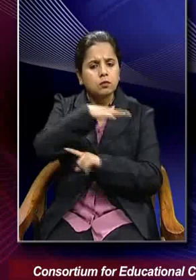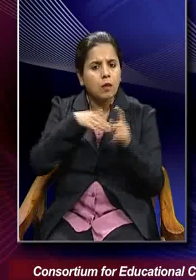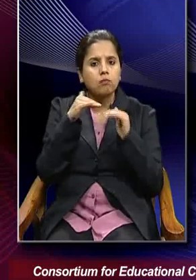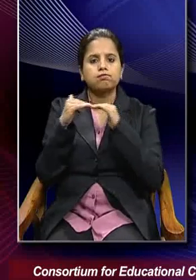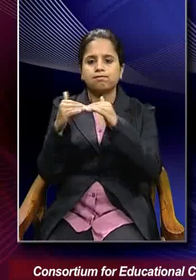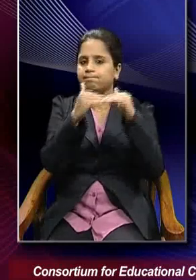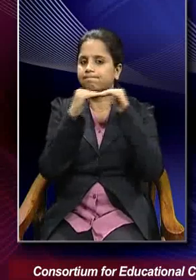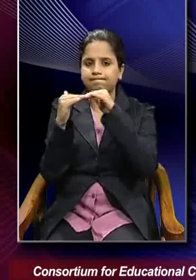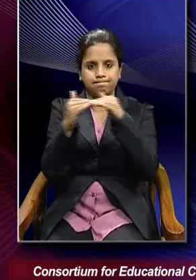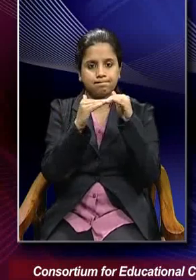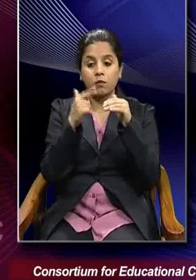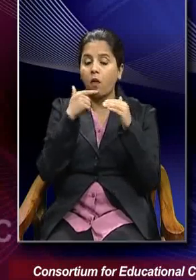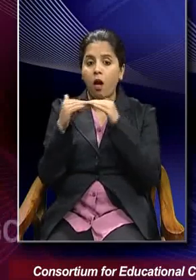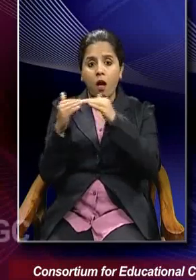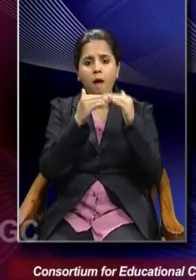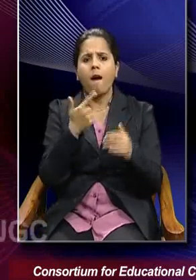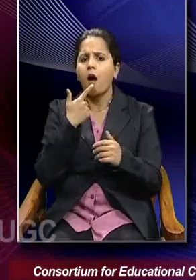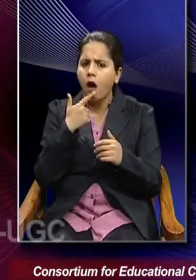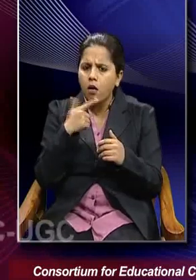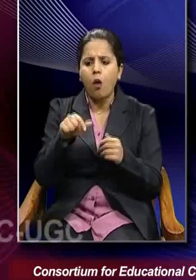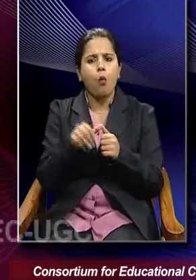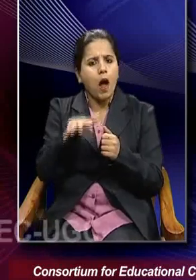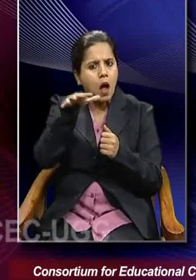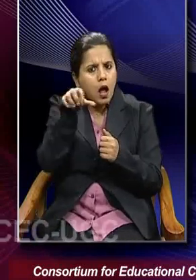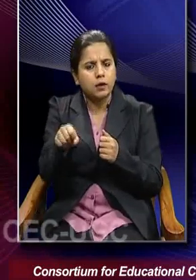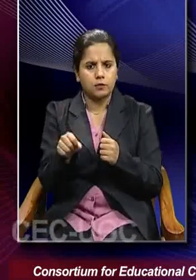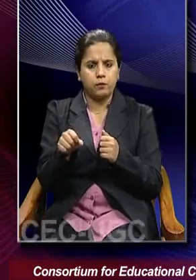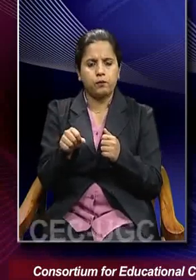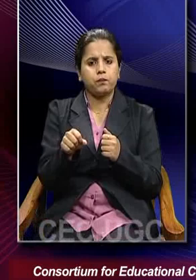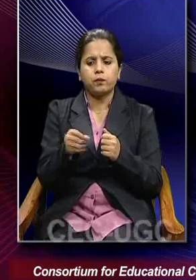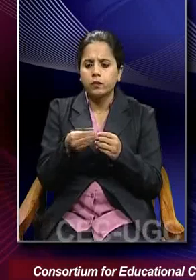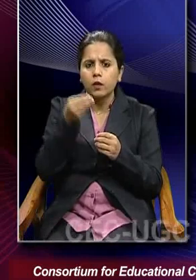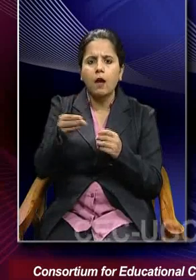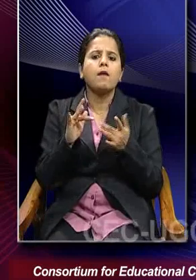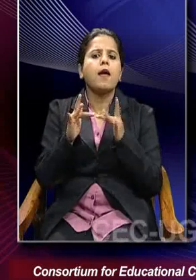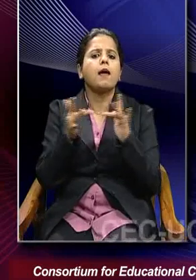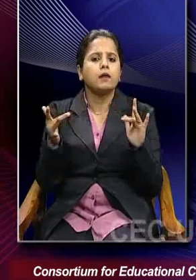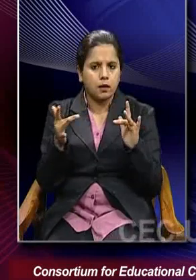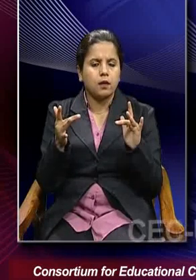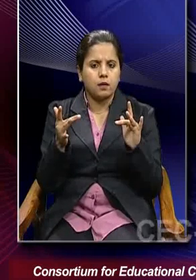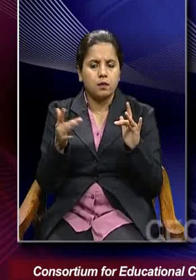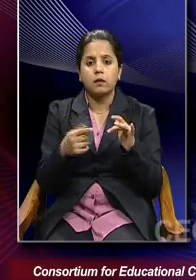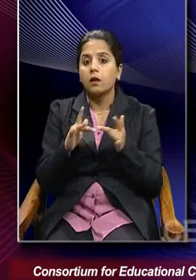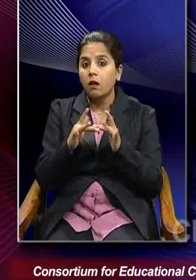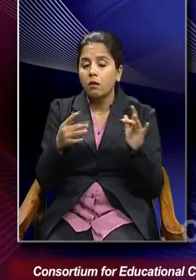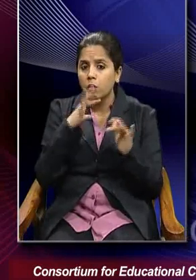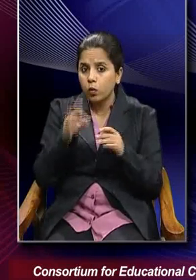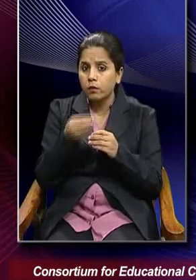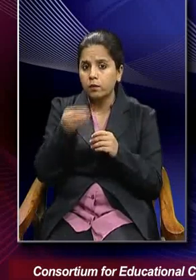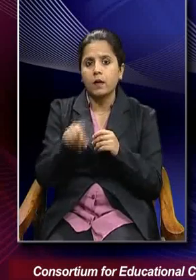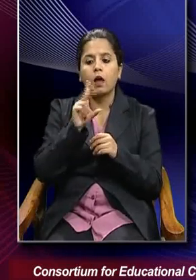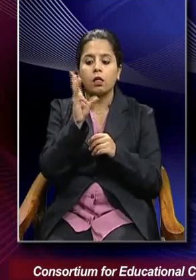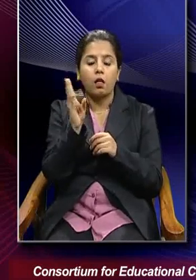standardization, that is allowing access to the internet. Third,